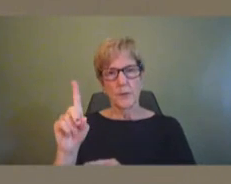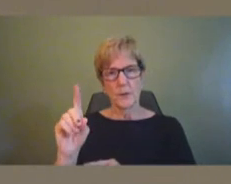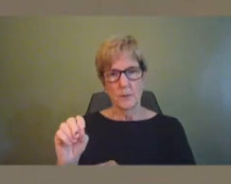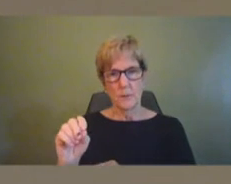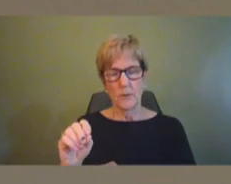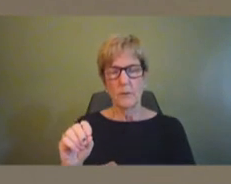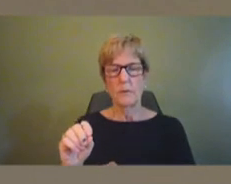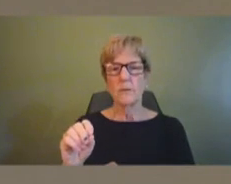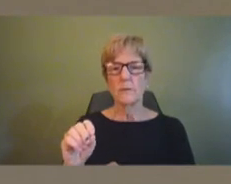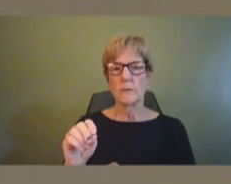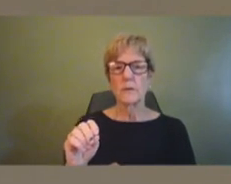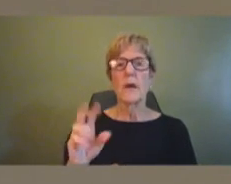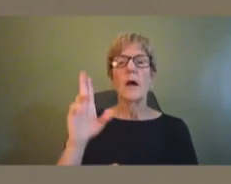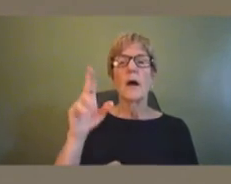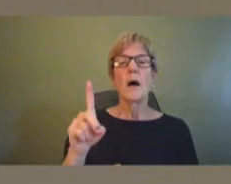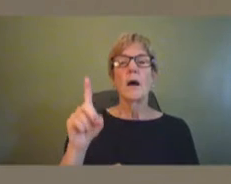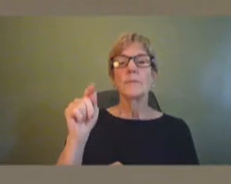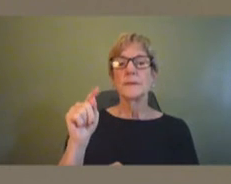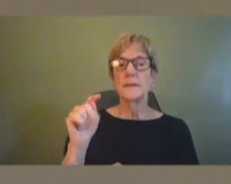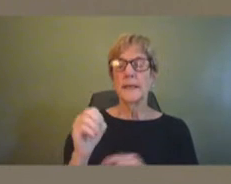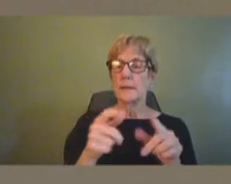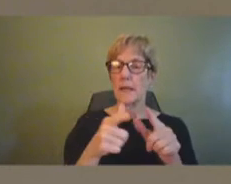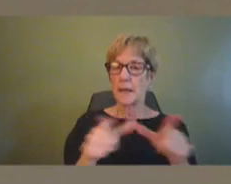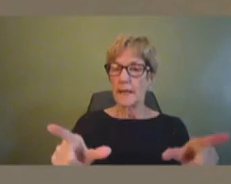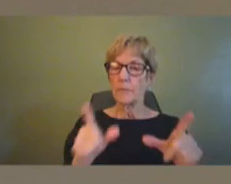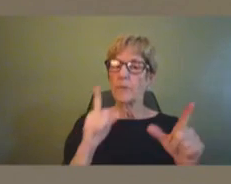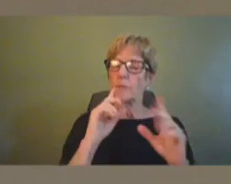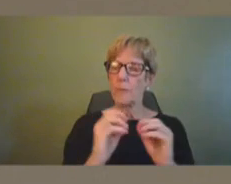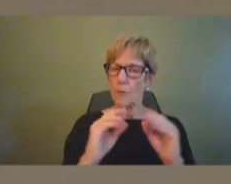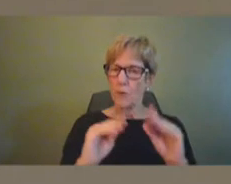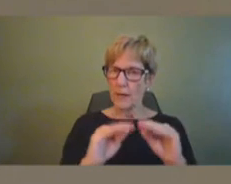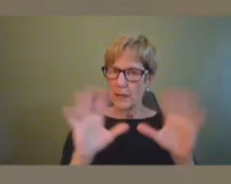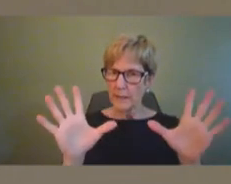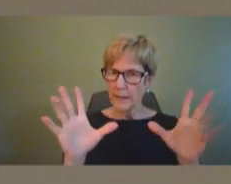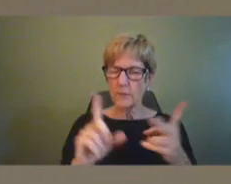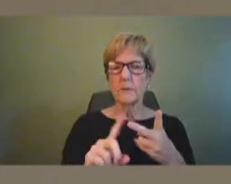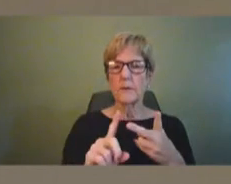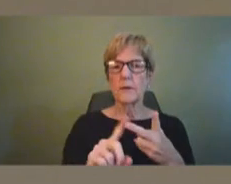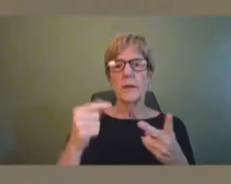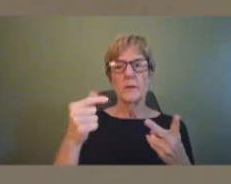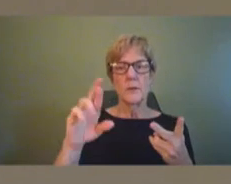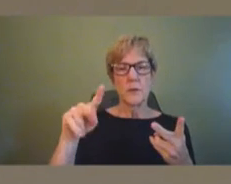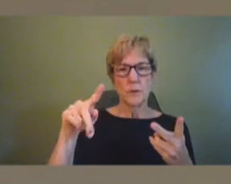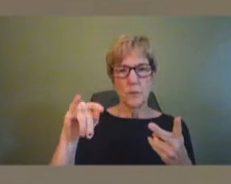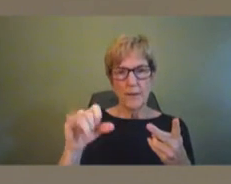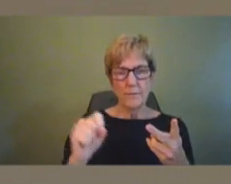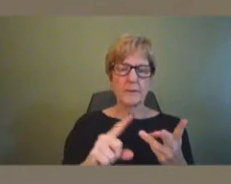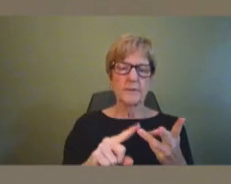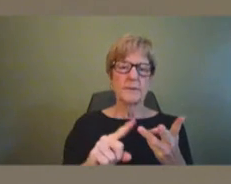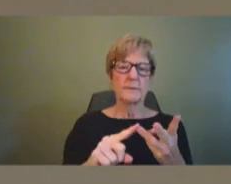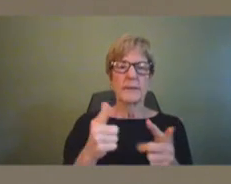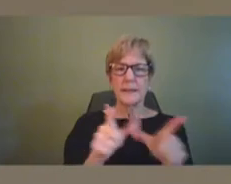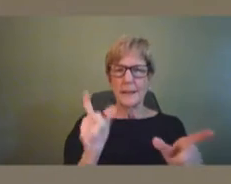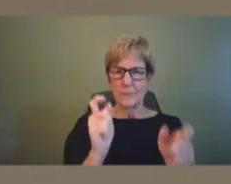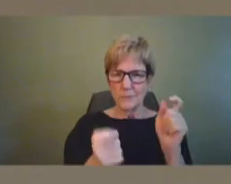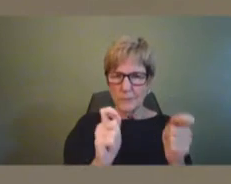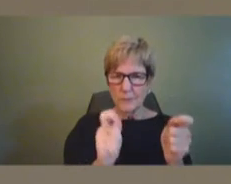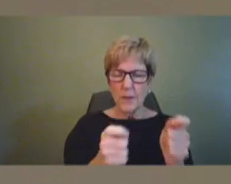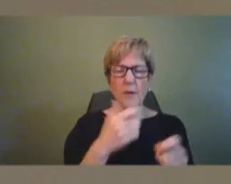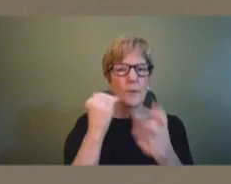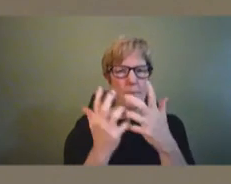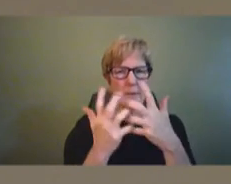L updated language to provide greater Clarity new and updated Graphics language adjustments to provide better consistency with